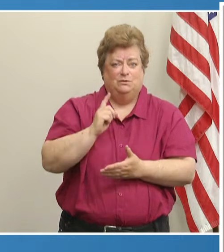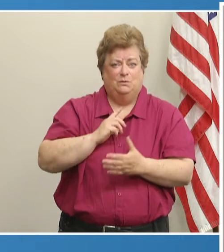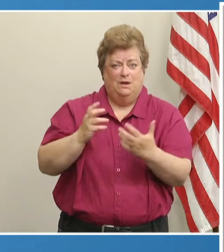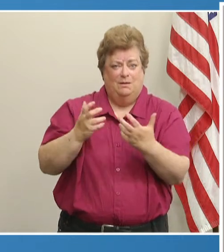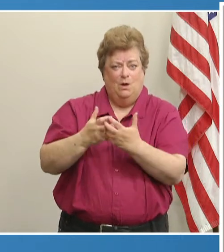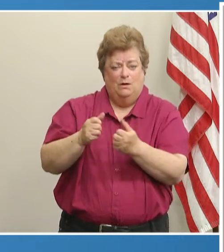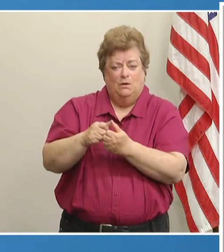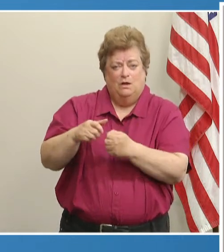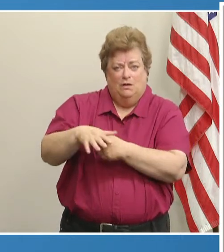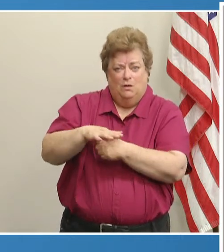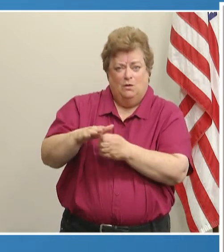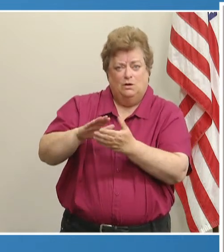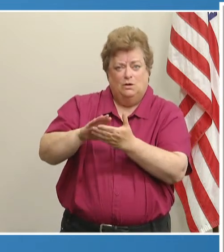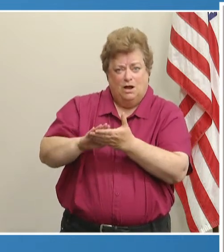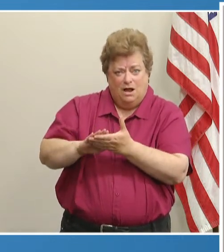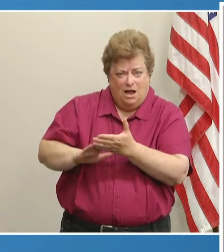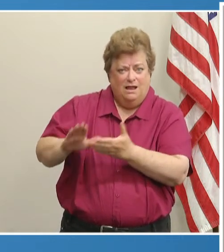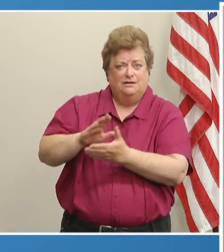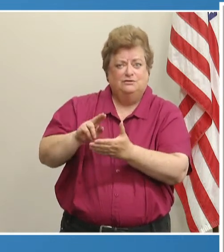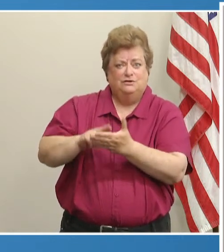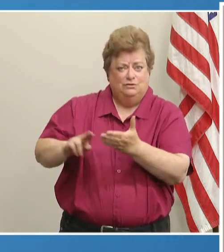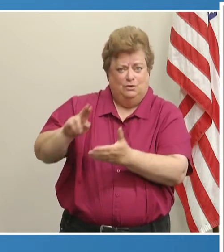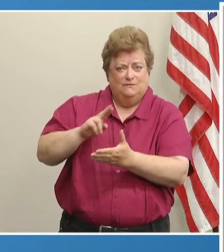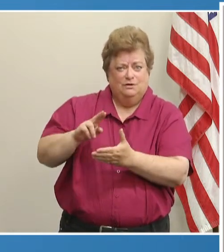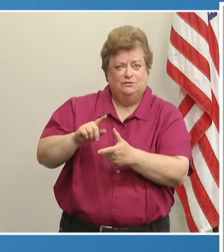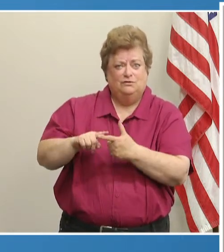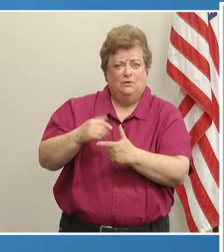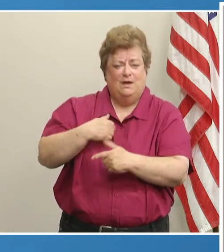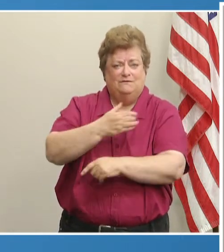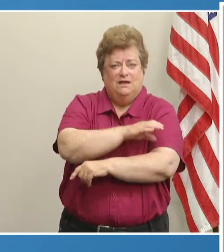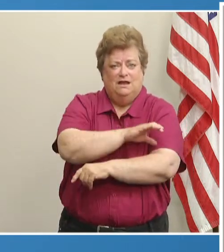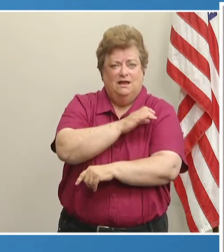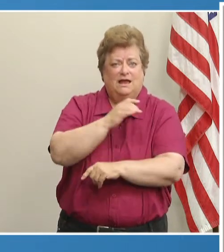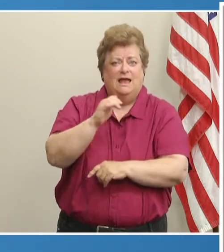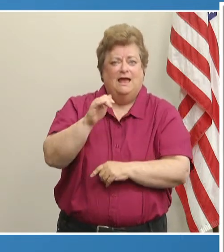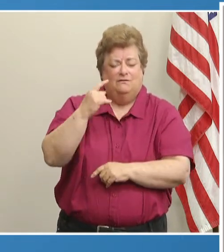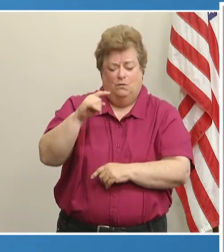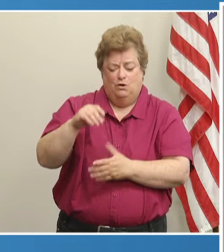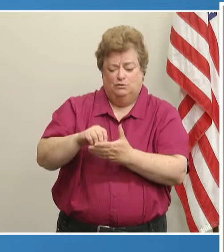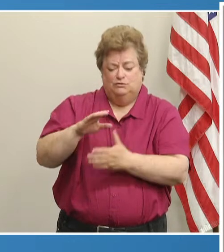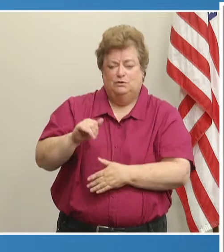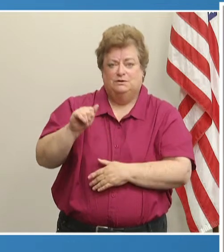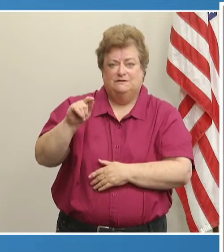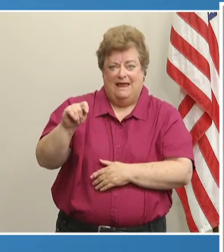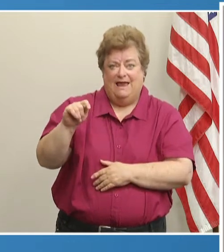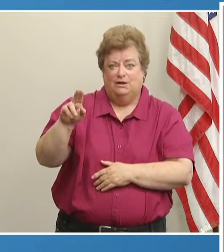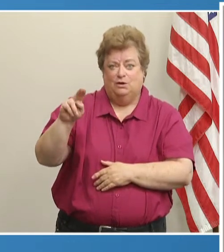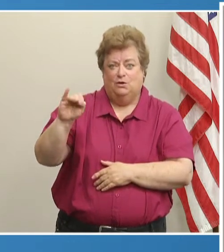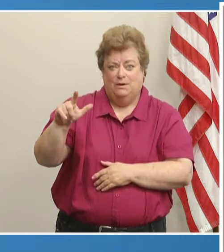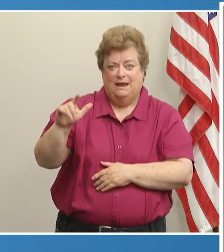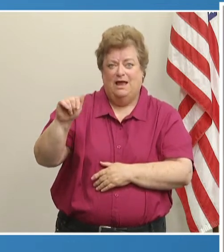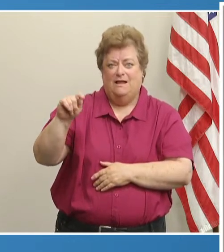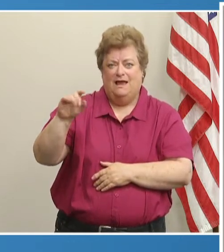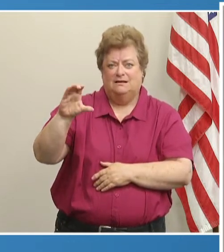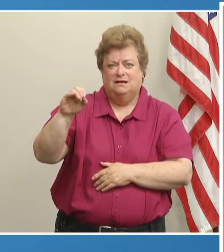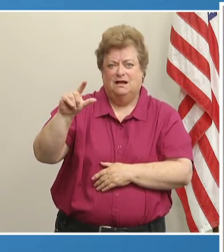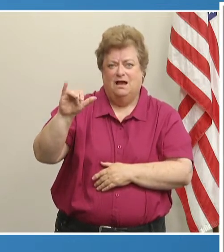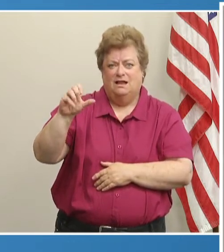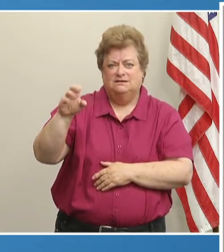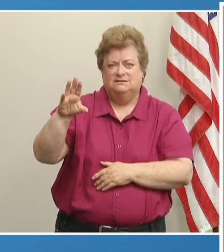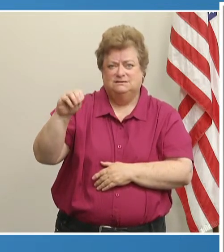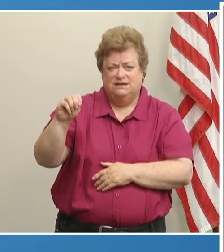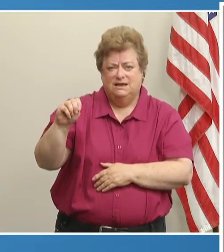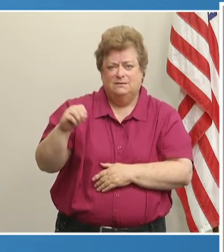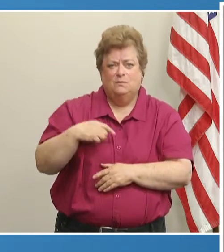local colleges and universities to host a clinic for students at the Coliseum on UNL's campus. We